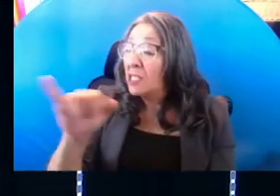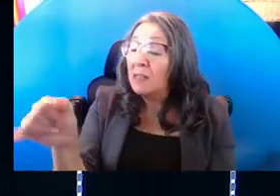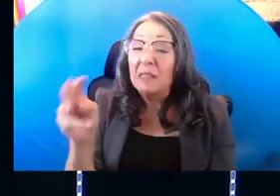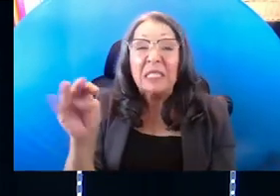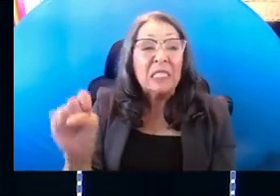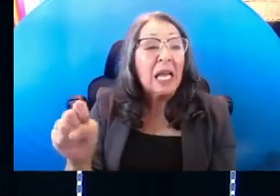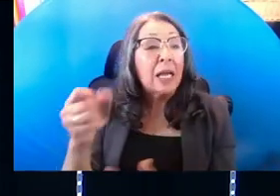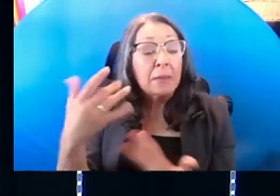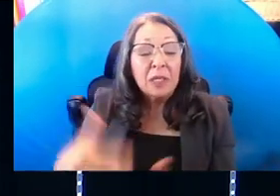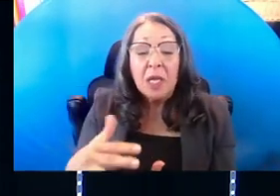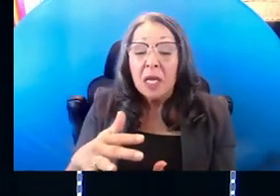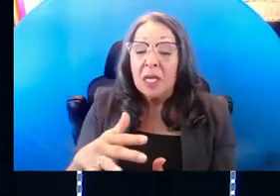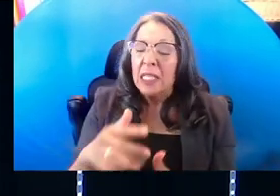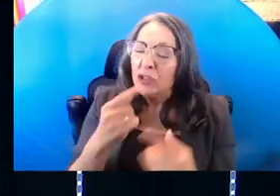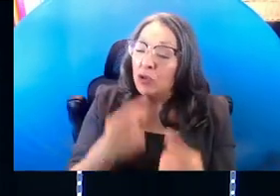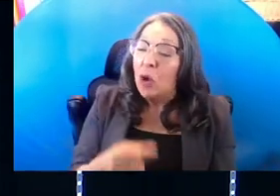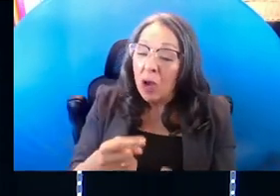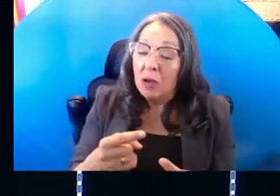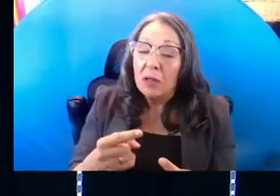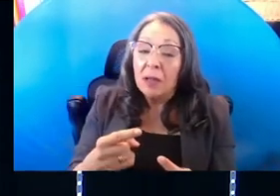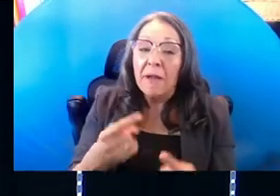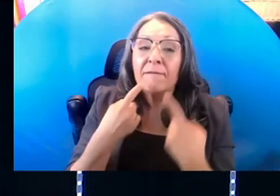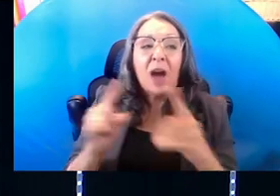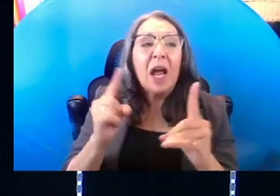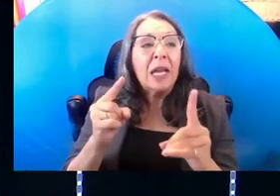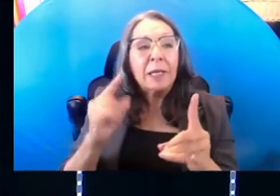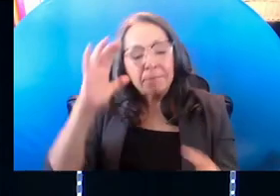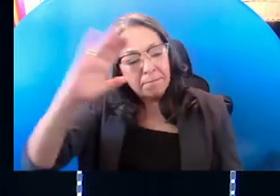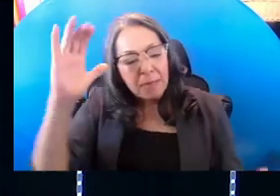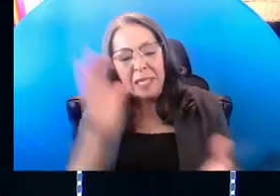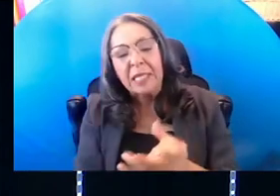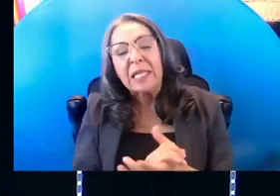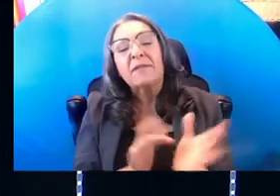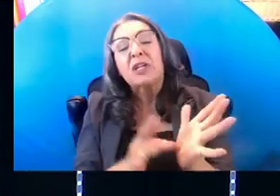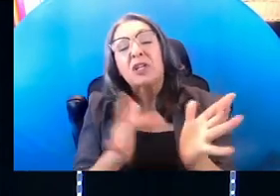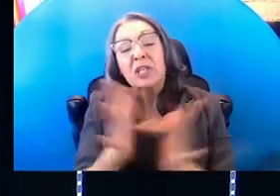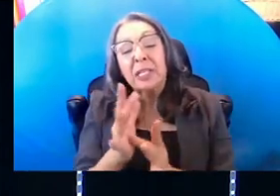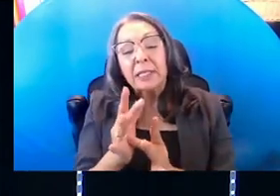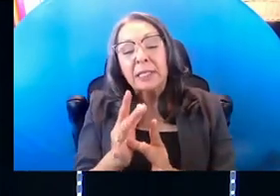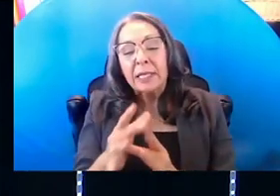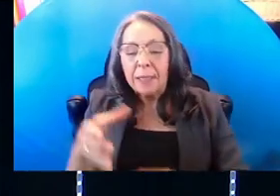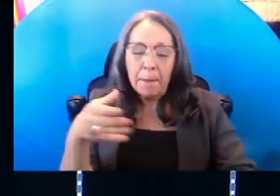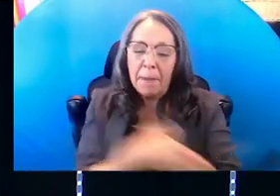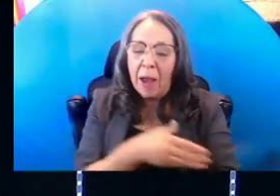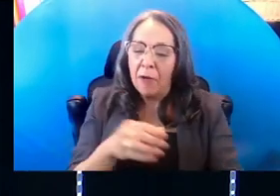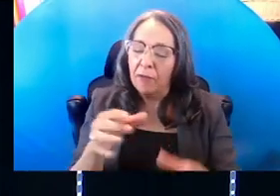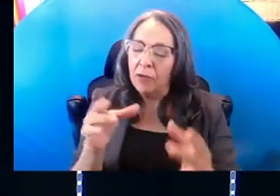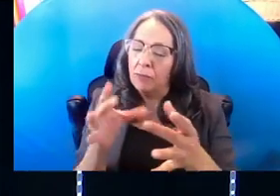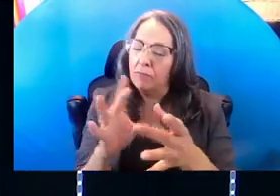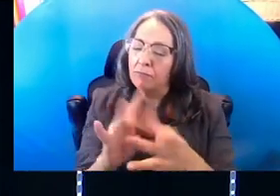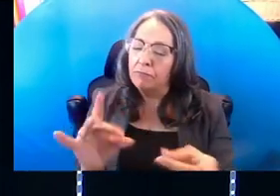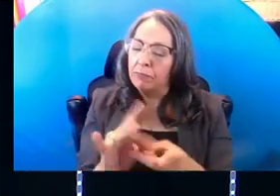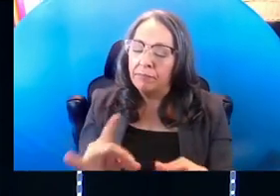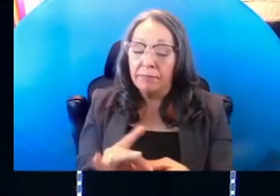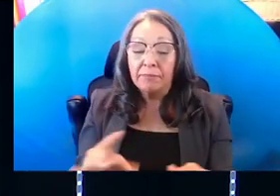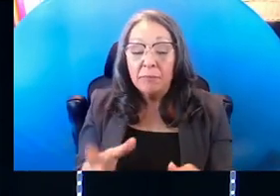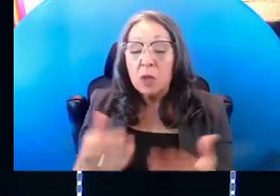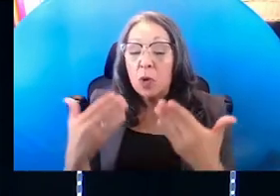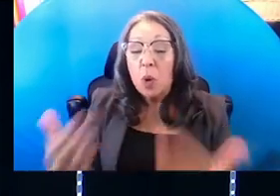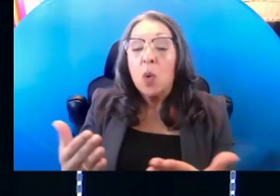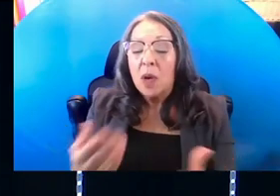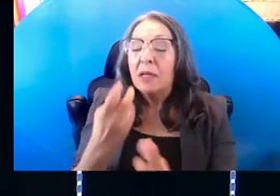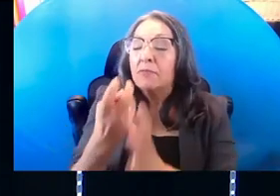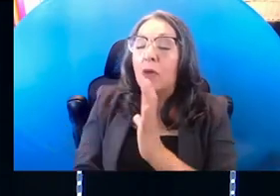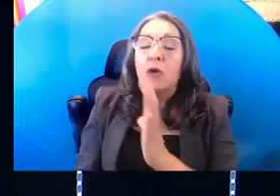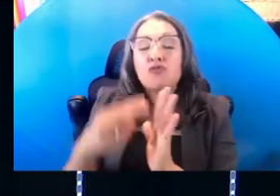place where he says, I'm sold. So there's some power behind these words that he has. Amen? All righty, well, let's get into it. So we're going to start, and again, we're just going to